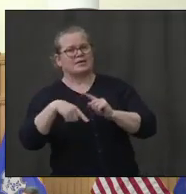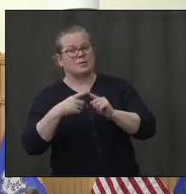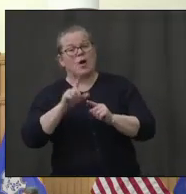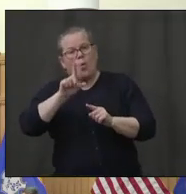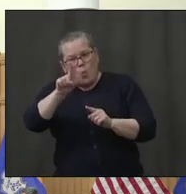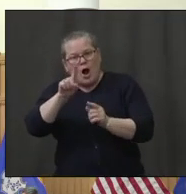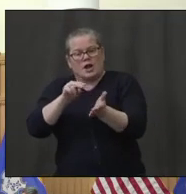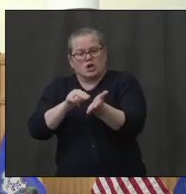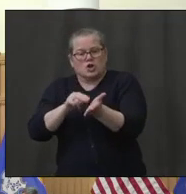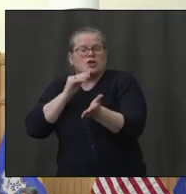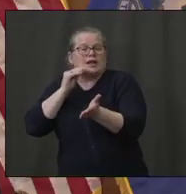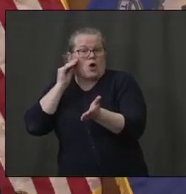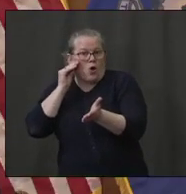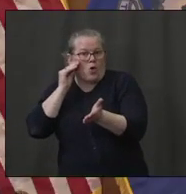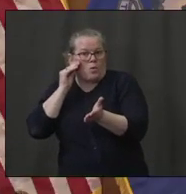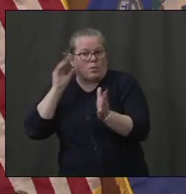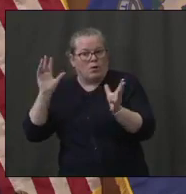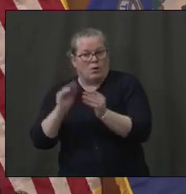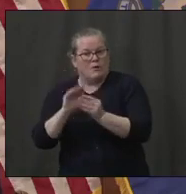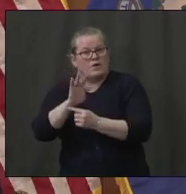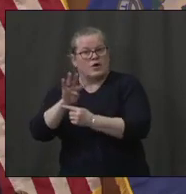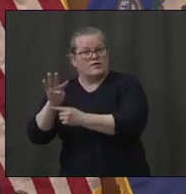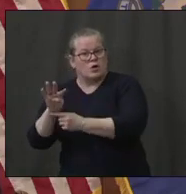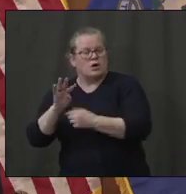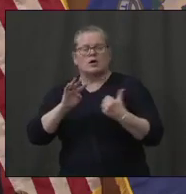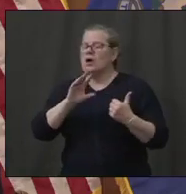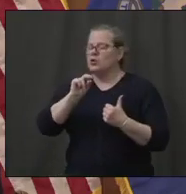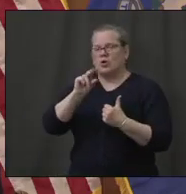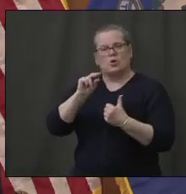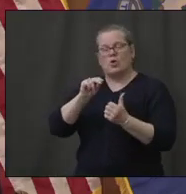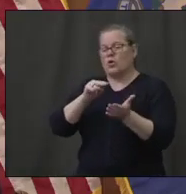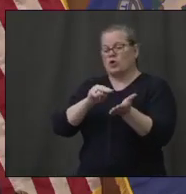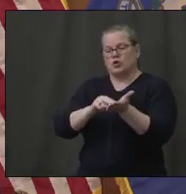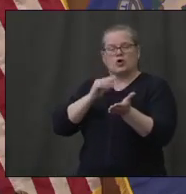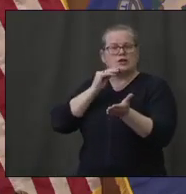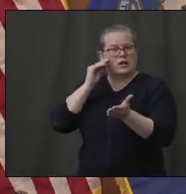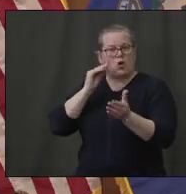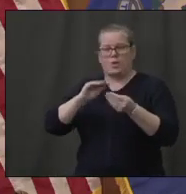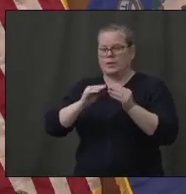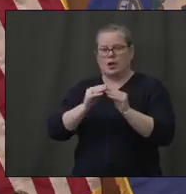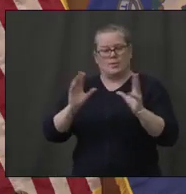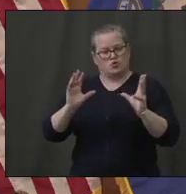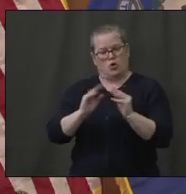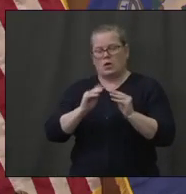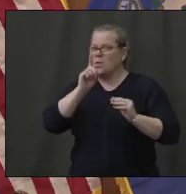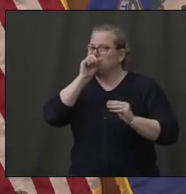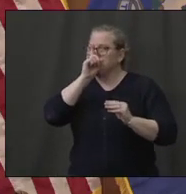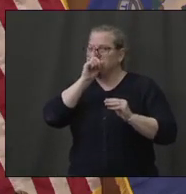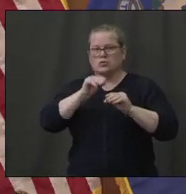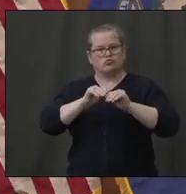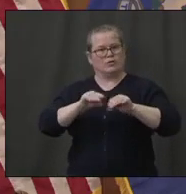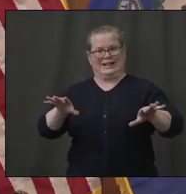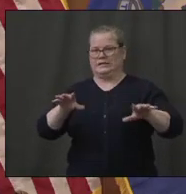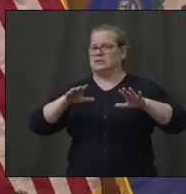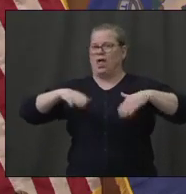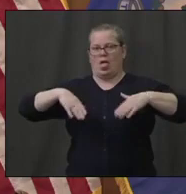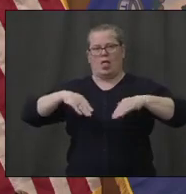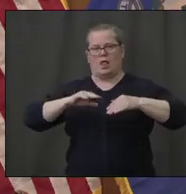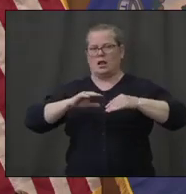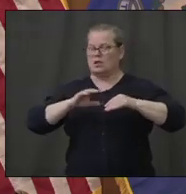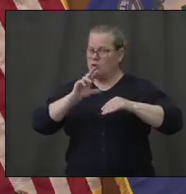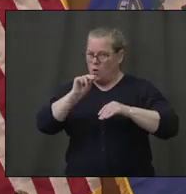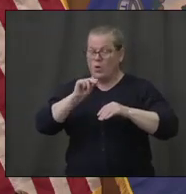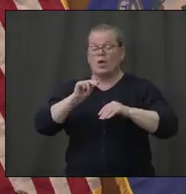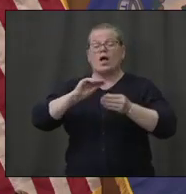like we are not releasing the number of positives per nursing home. That we're releasing the number of nursing homes that have at